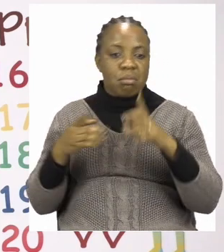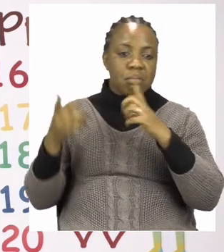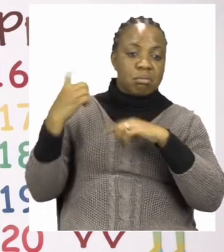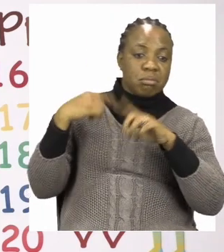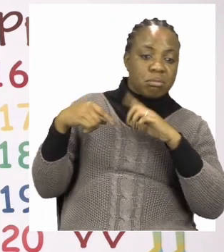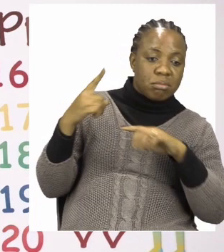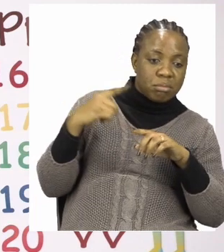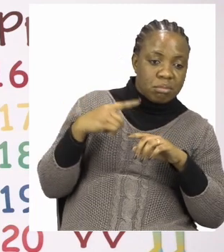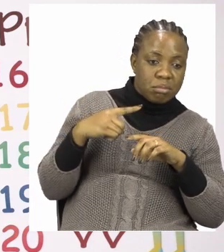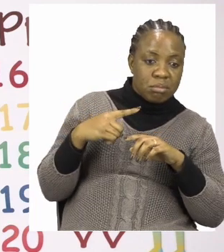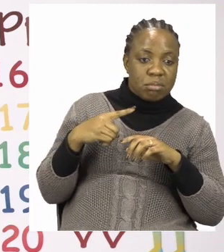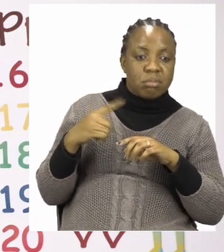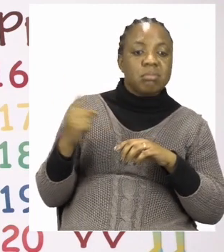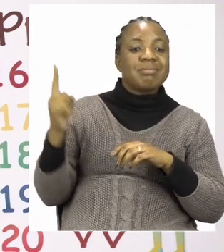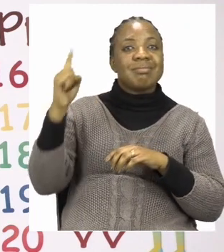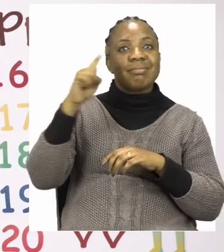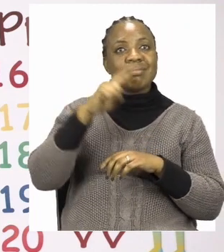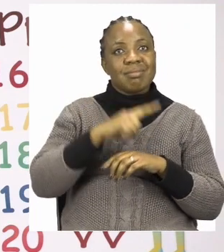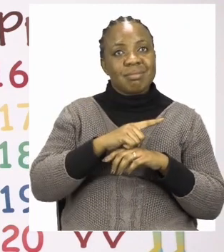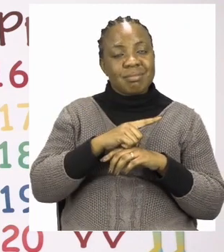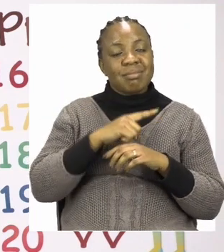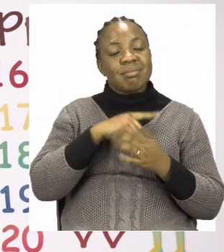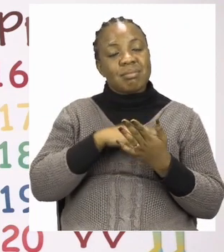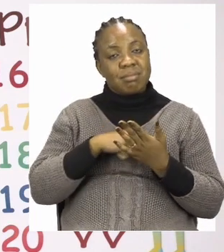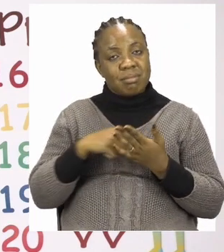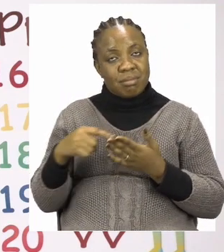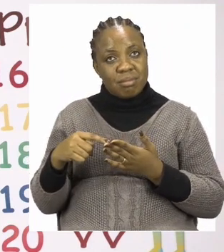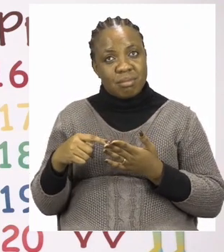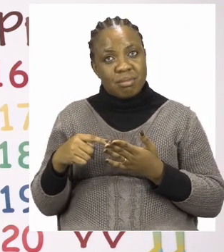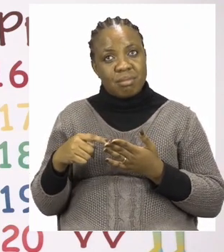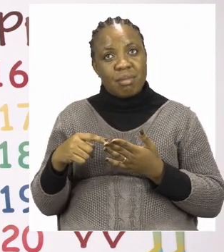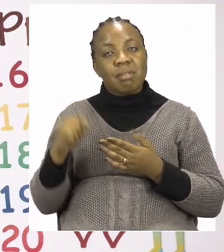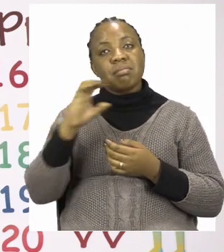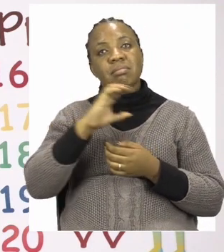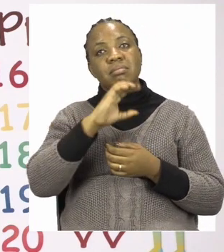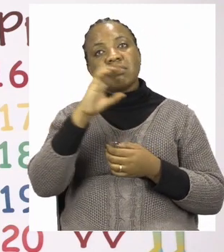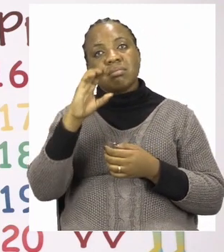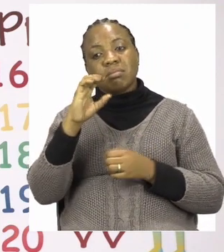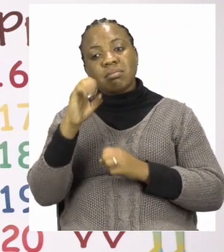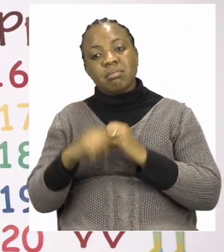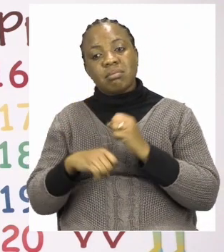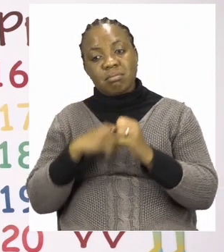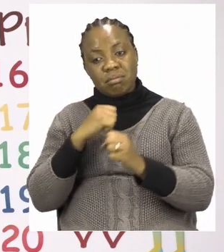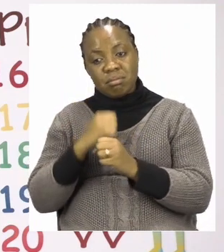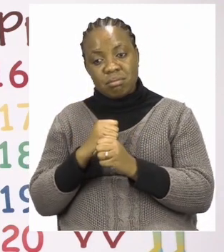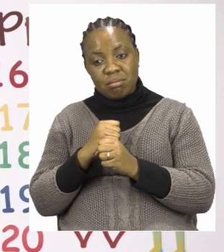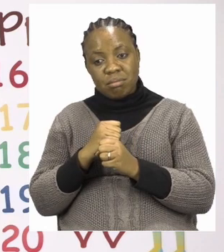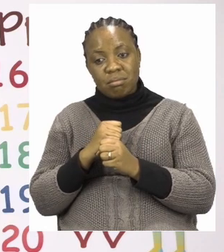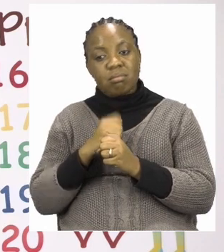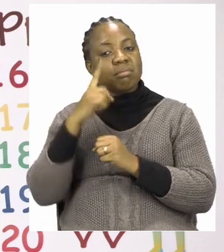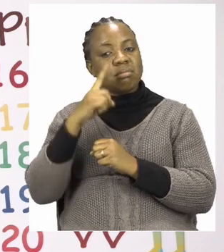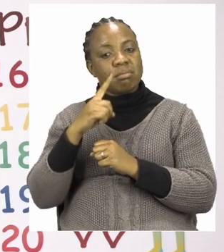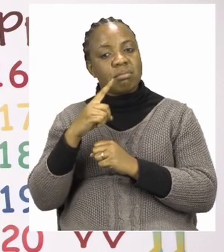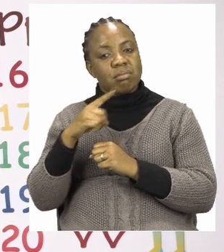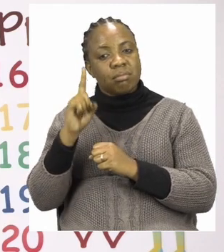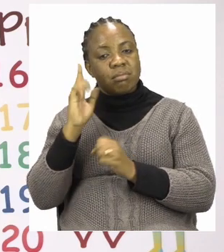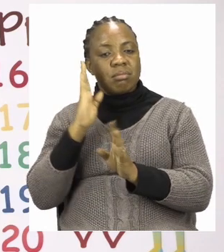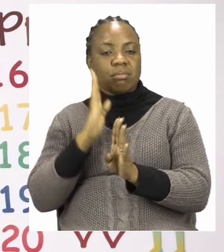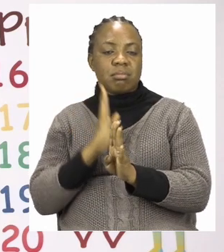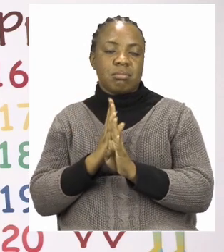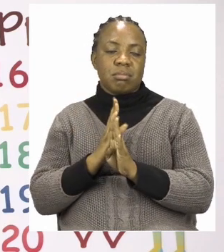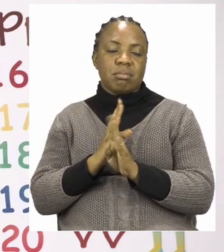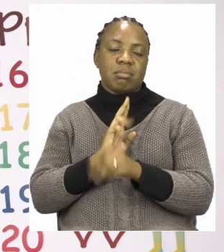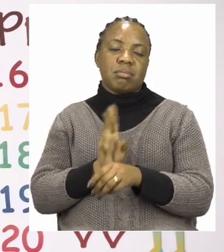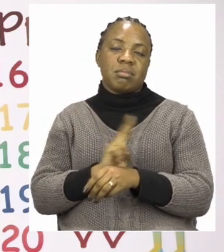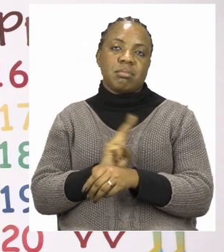week, there they are, the days of the week, and the months of the year are both correct. I'll see you soon after the